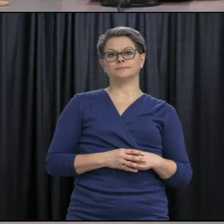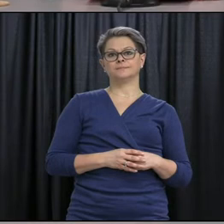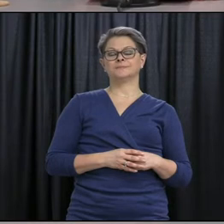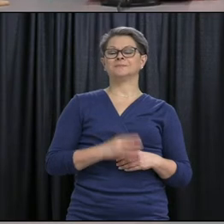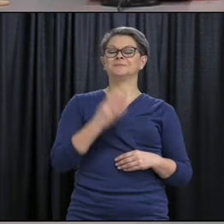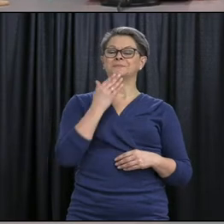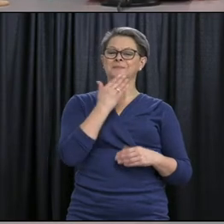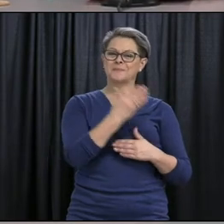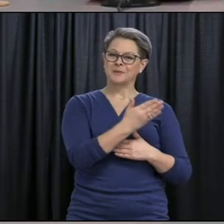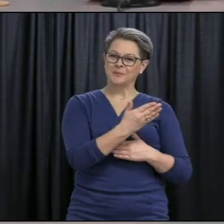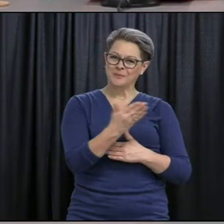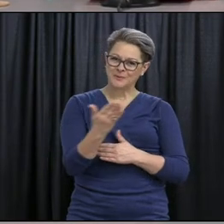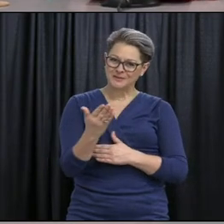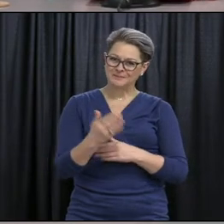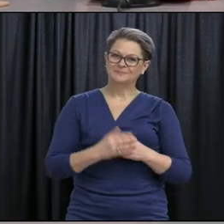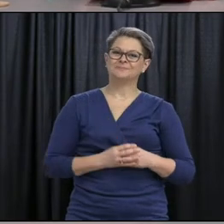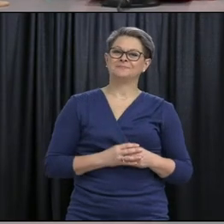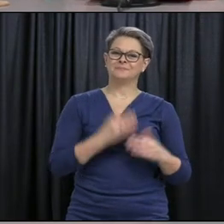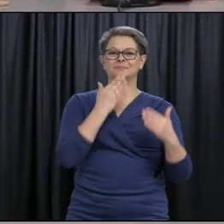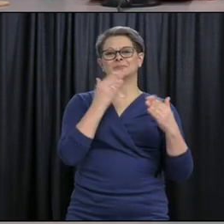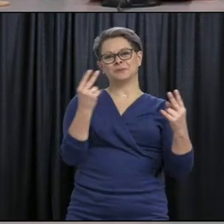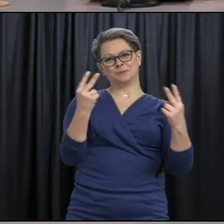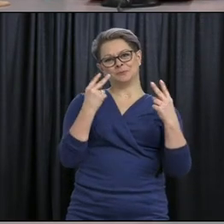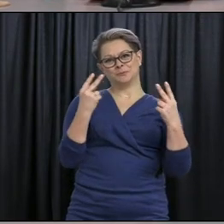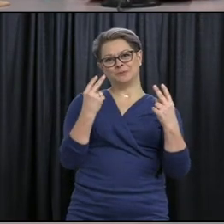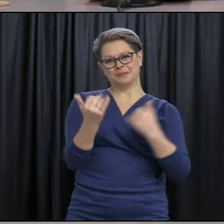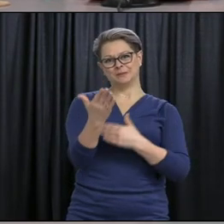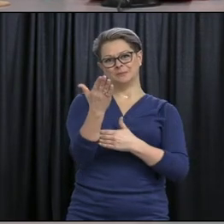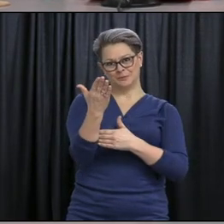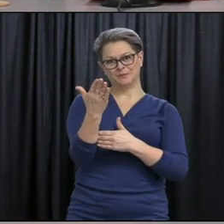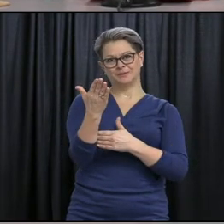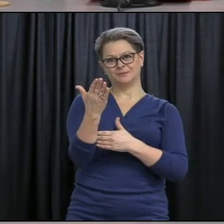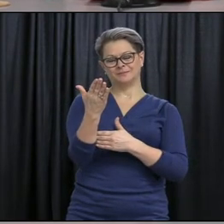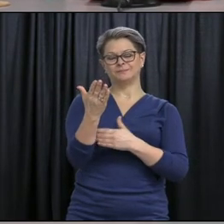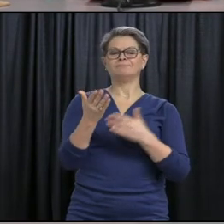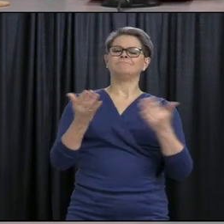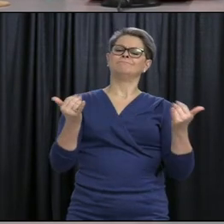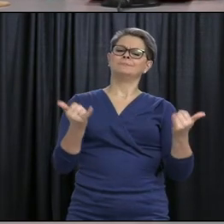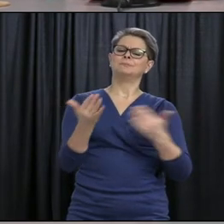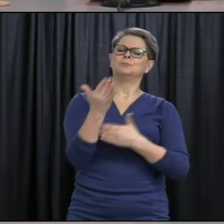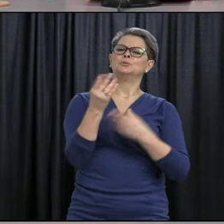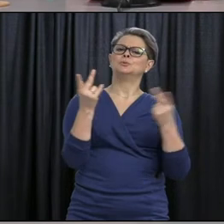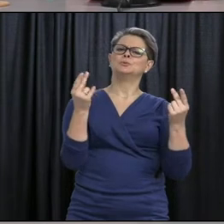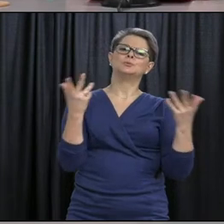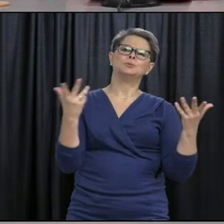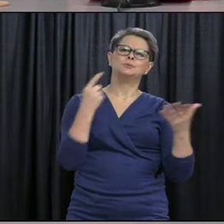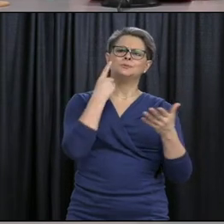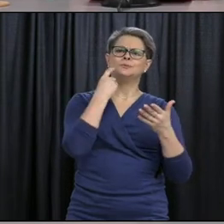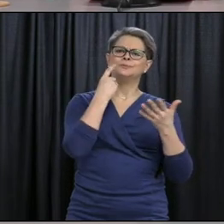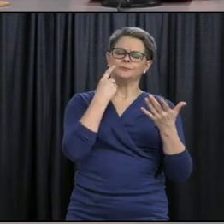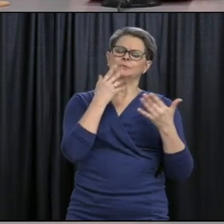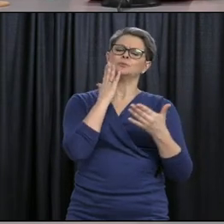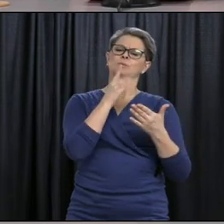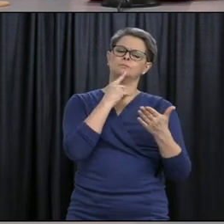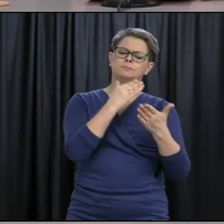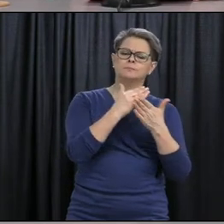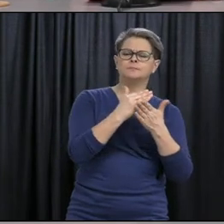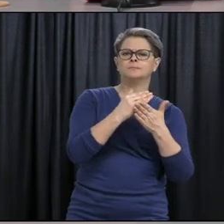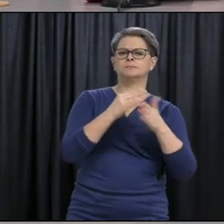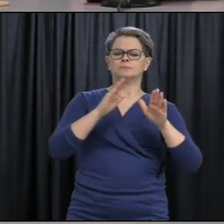Good morning, everybody. Thank you for joining us here this morning to discuss the recent developments in regulated